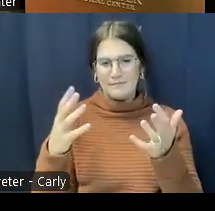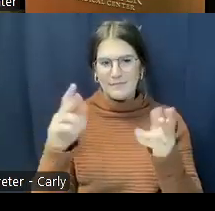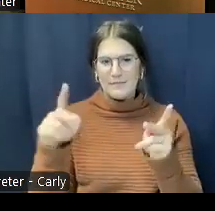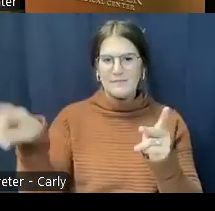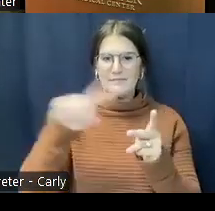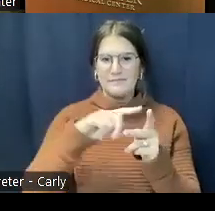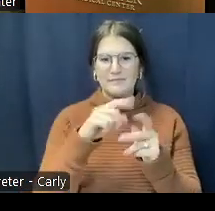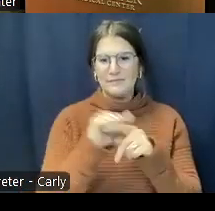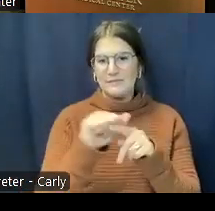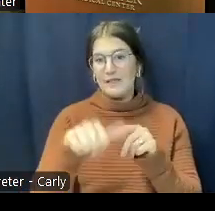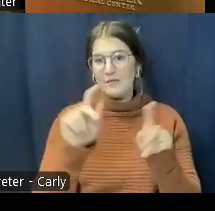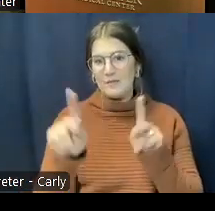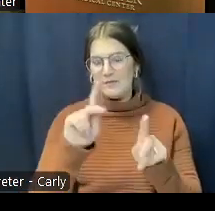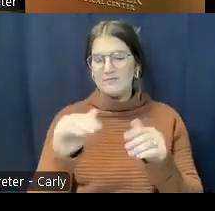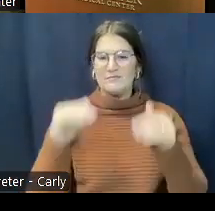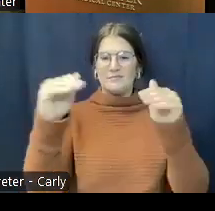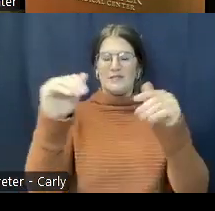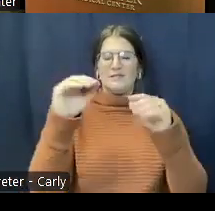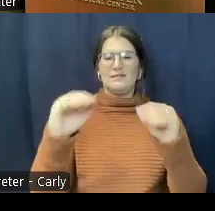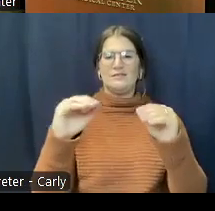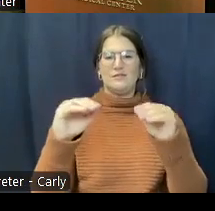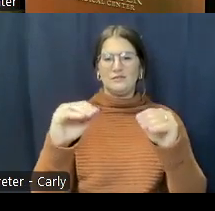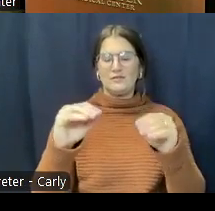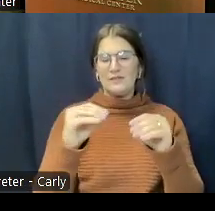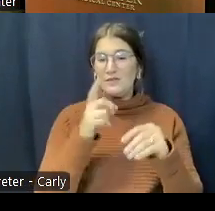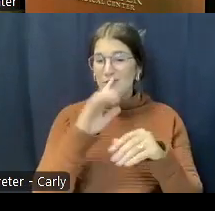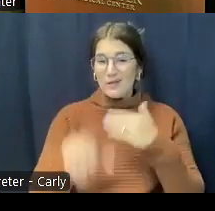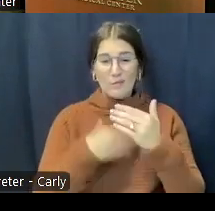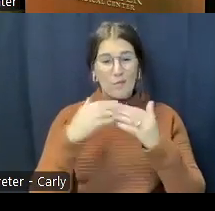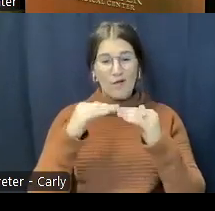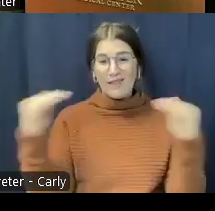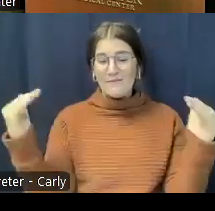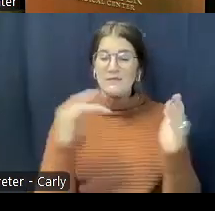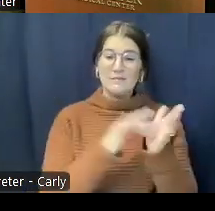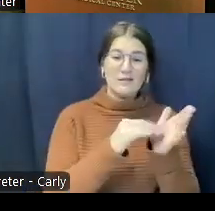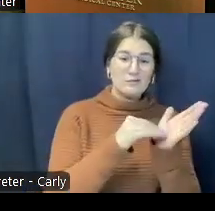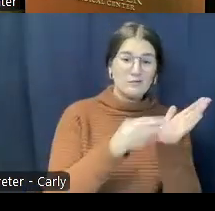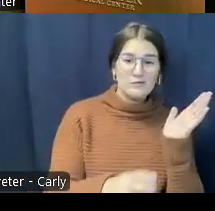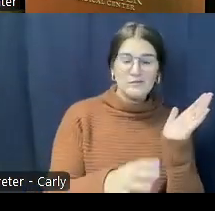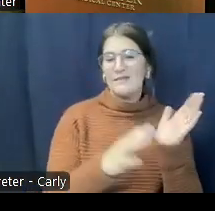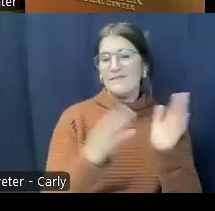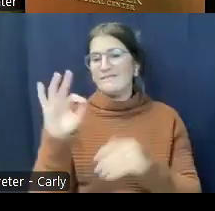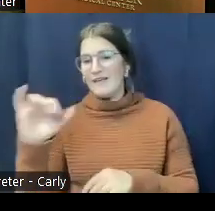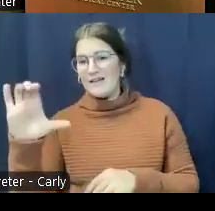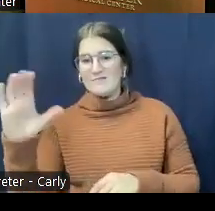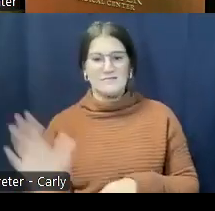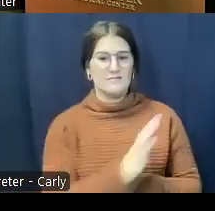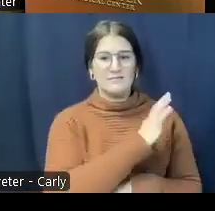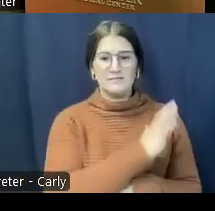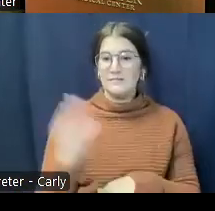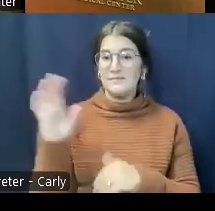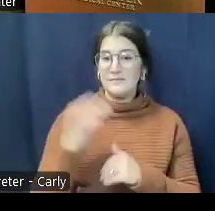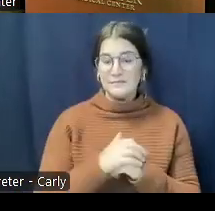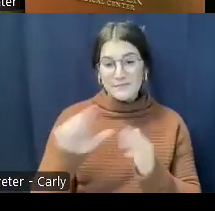He excels at teaching and has educated all levels of trainees, ranging from medical students to faculty. In that role,